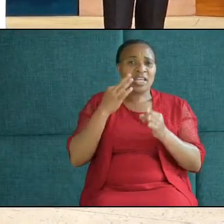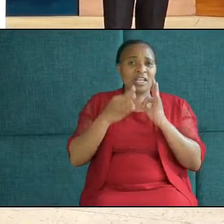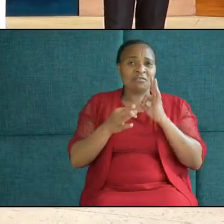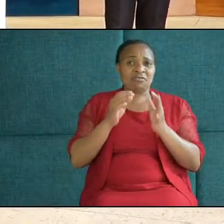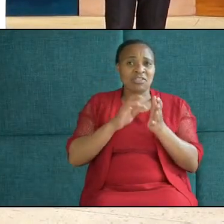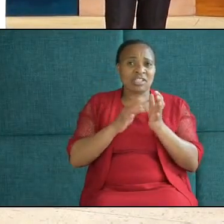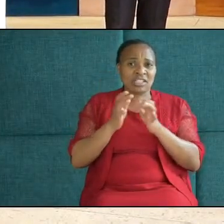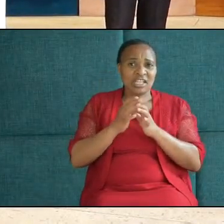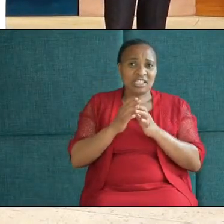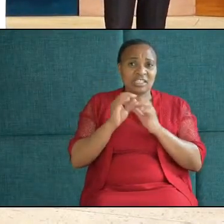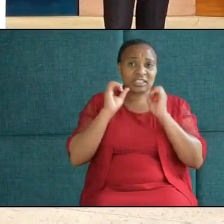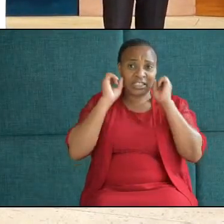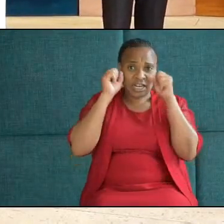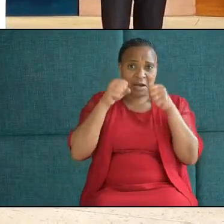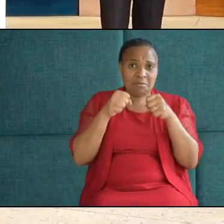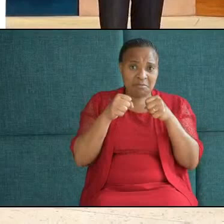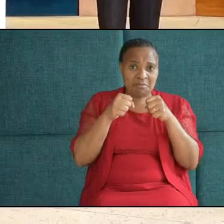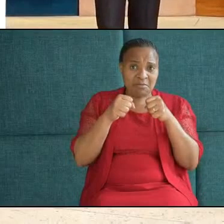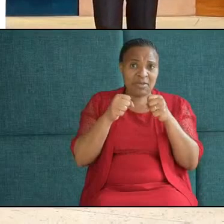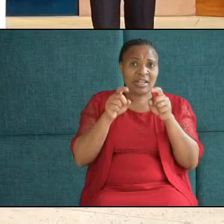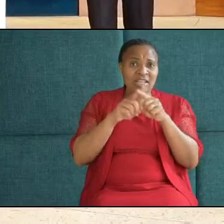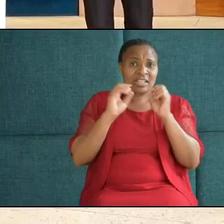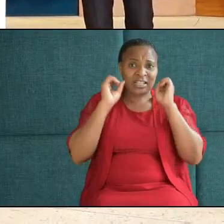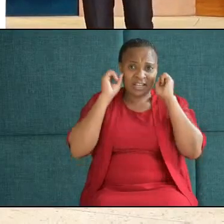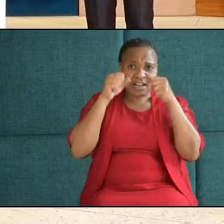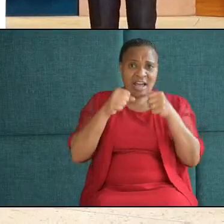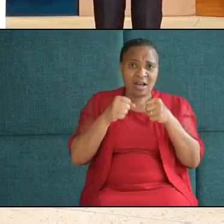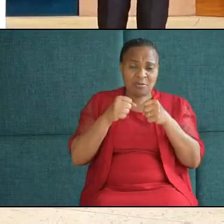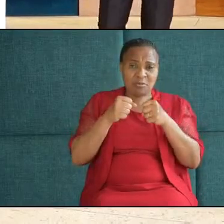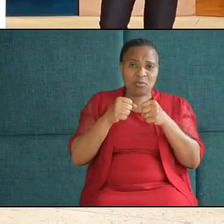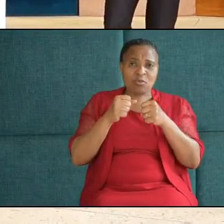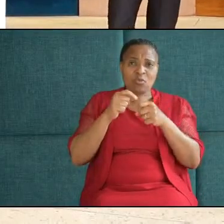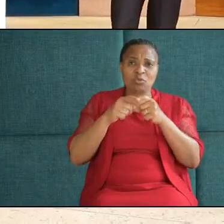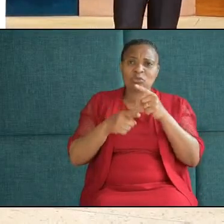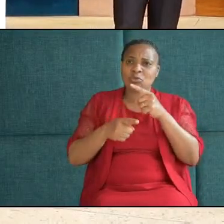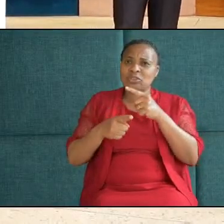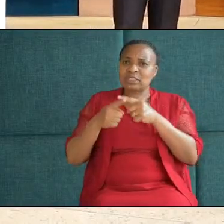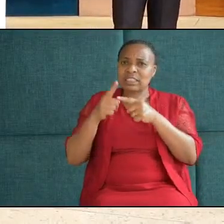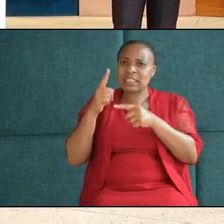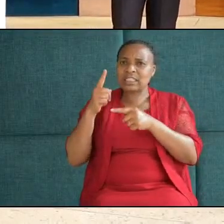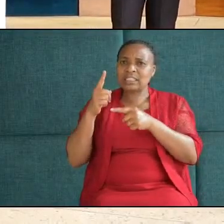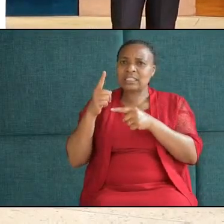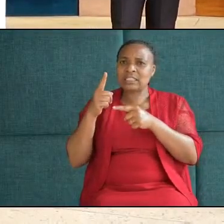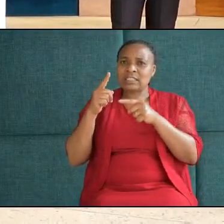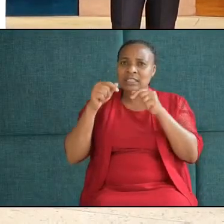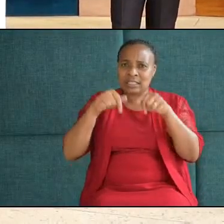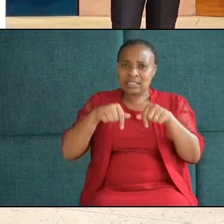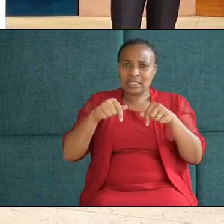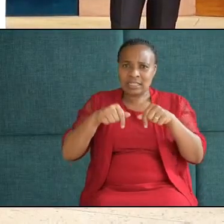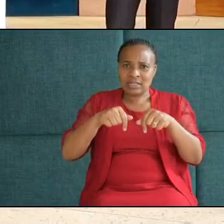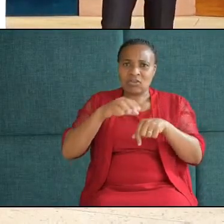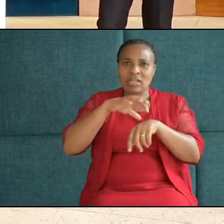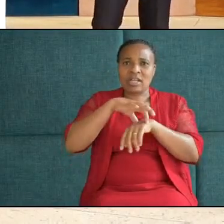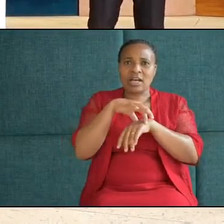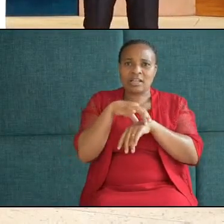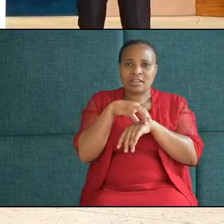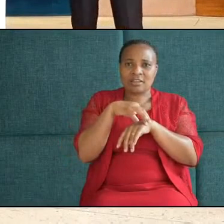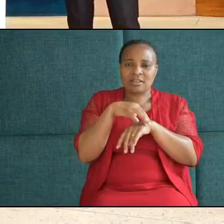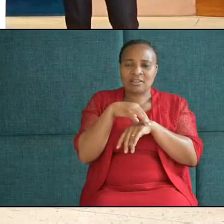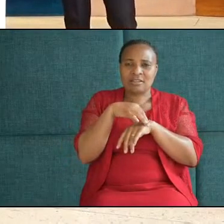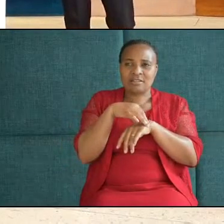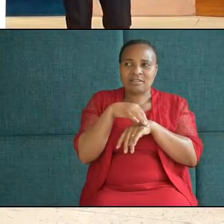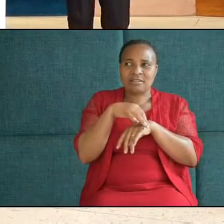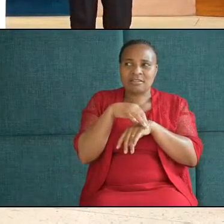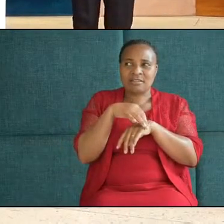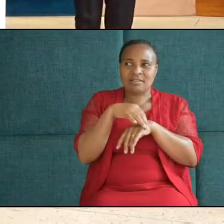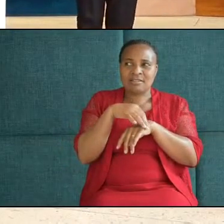Jesus is the lamb, and the lamb was sacrificed here on earth. Hey, Eli, do you